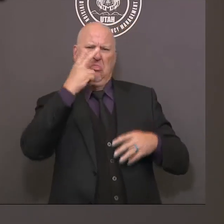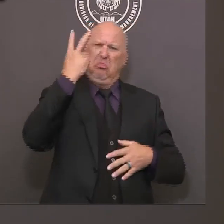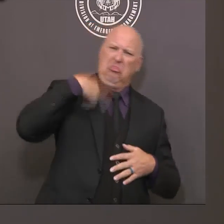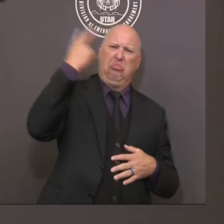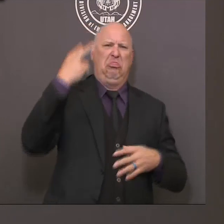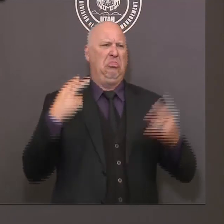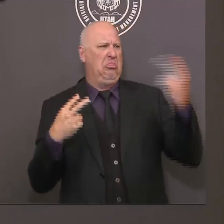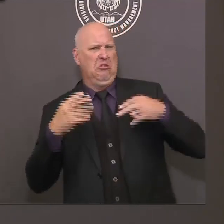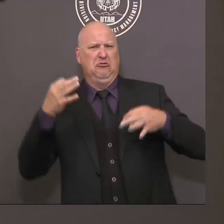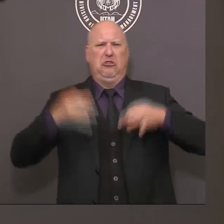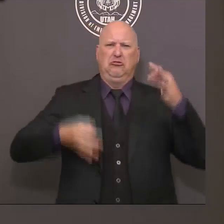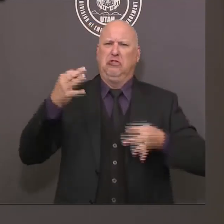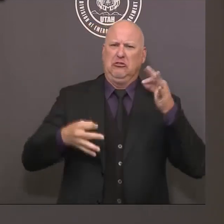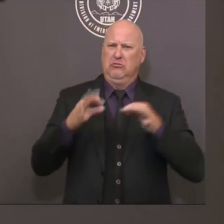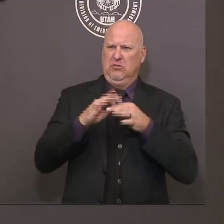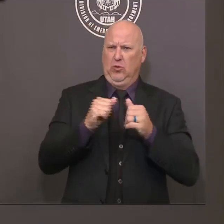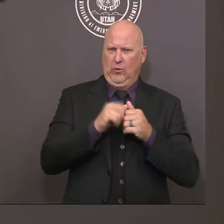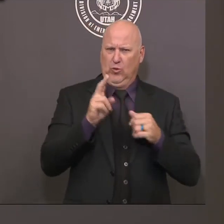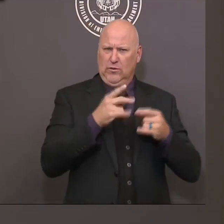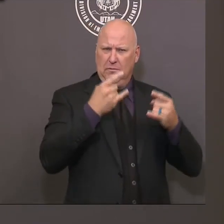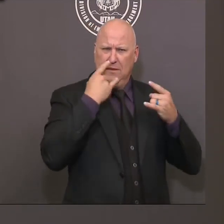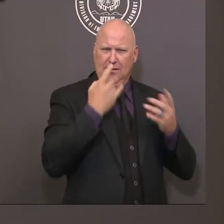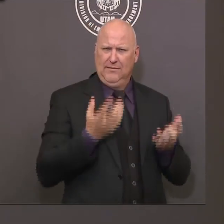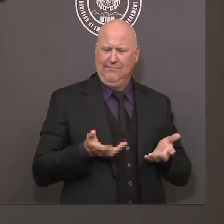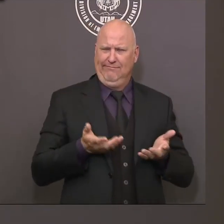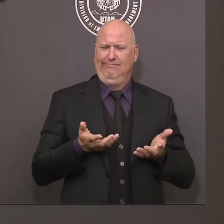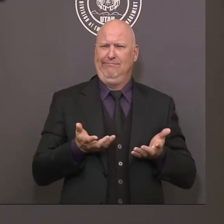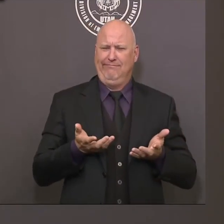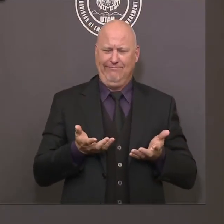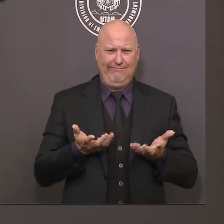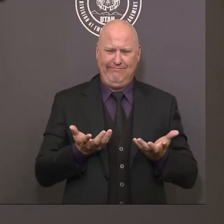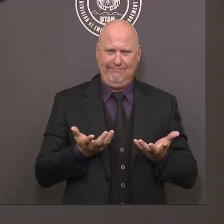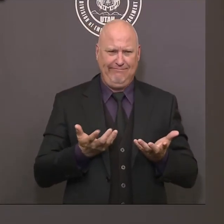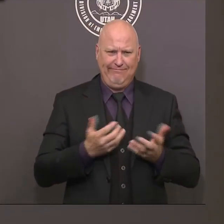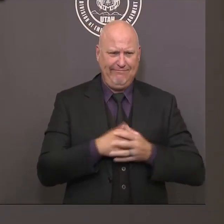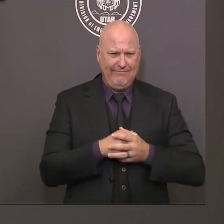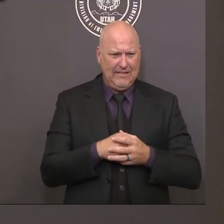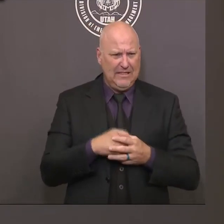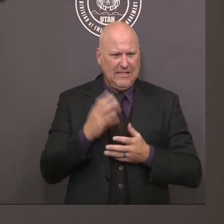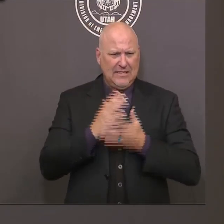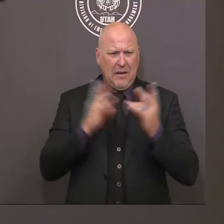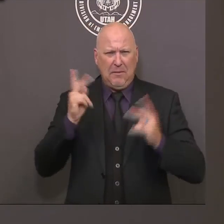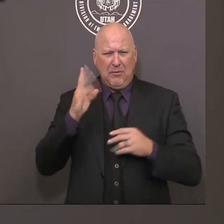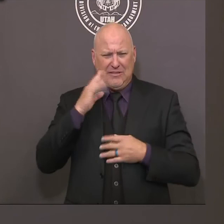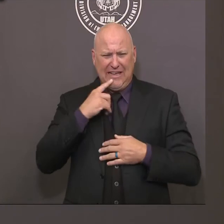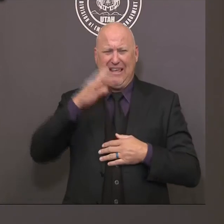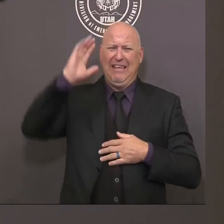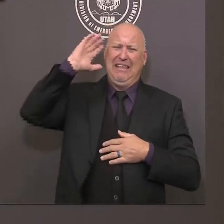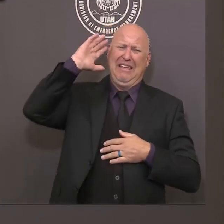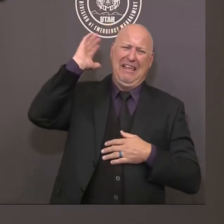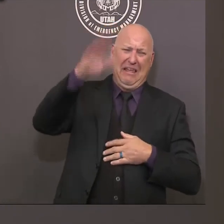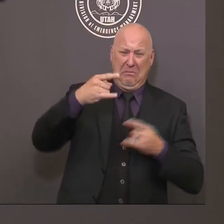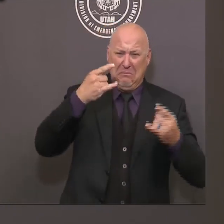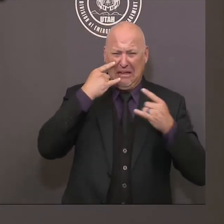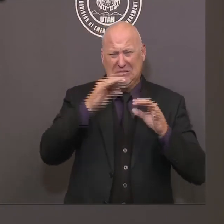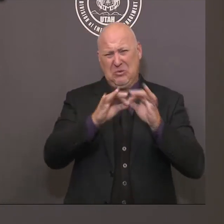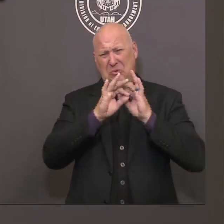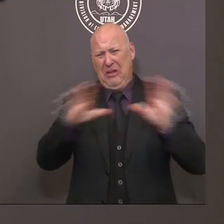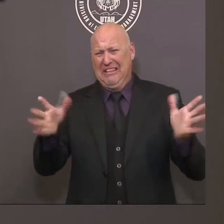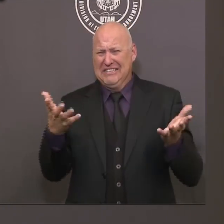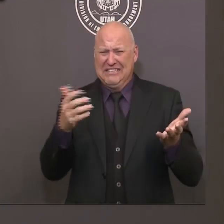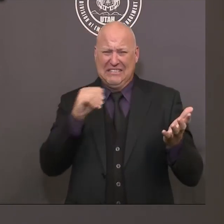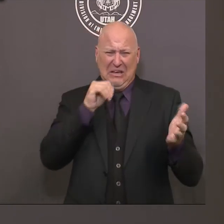say, this is not something that needs to be done, this is just hype, why should we wear